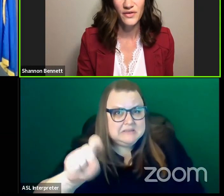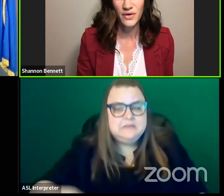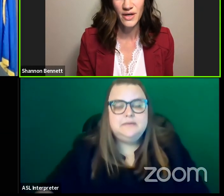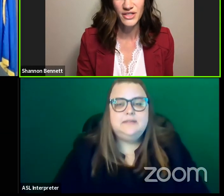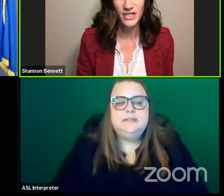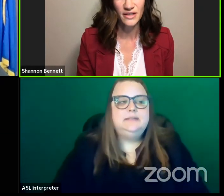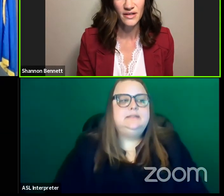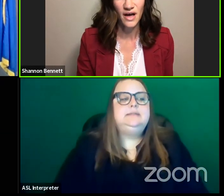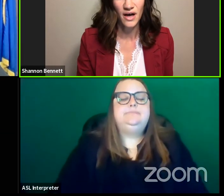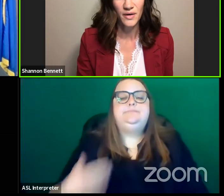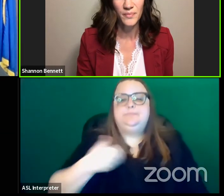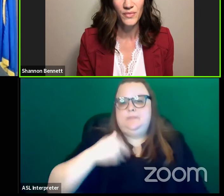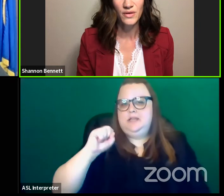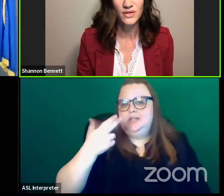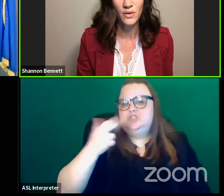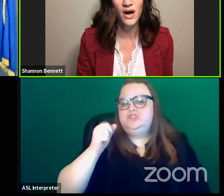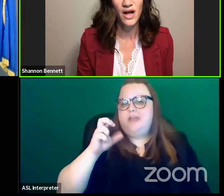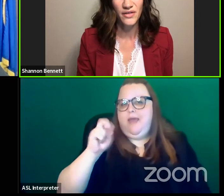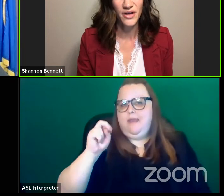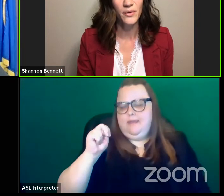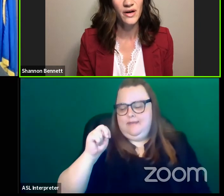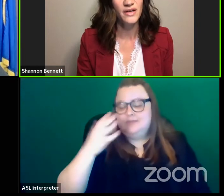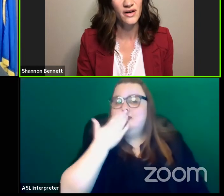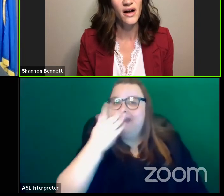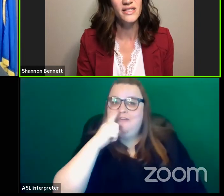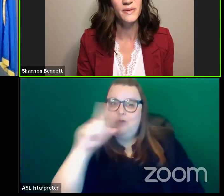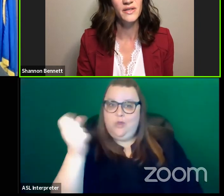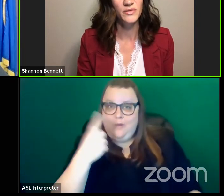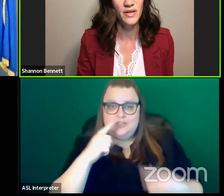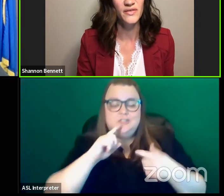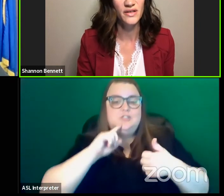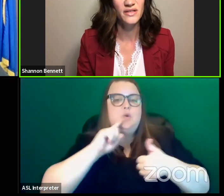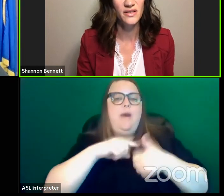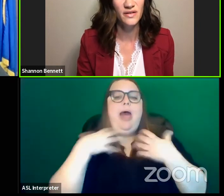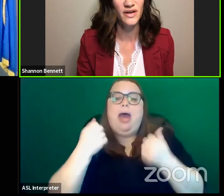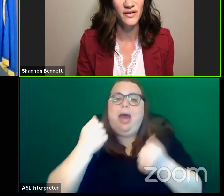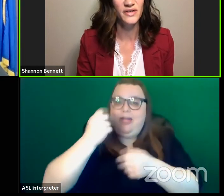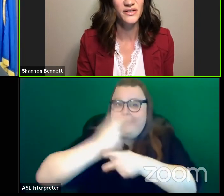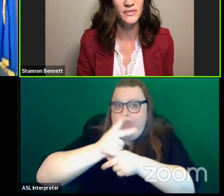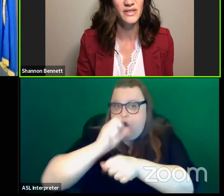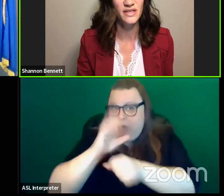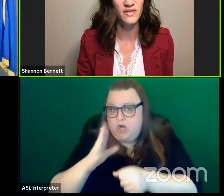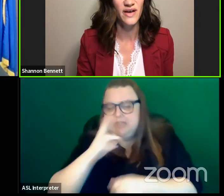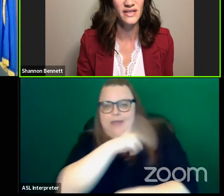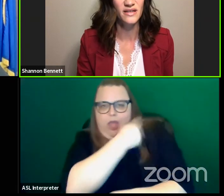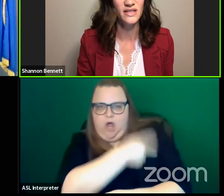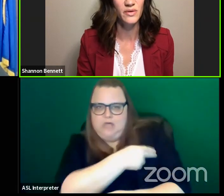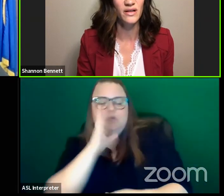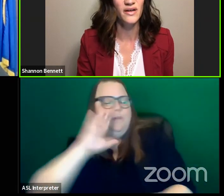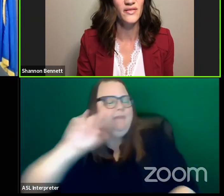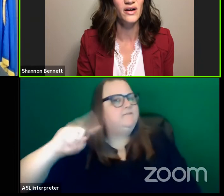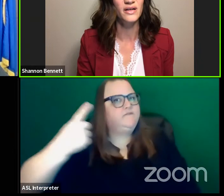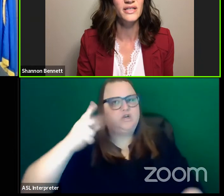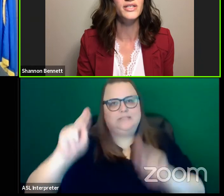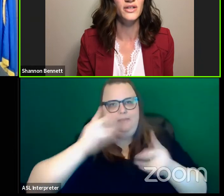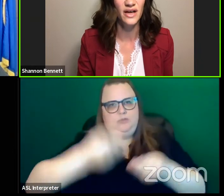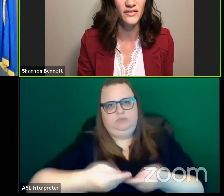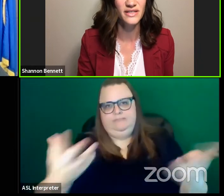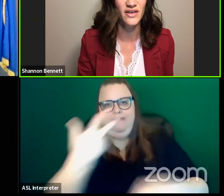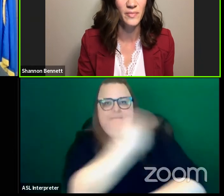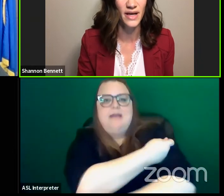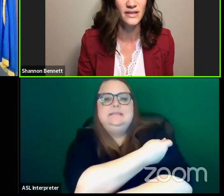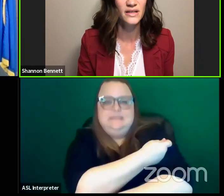Thank you for the question. So our healthcare workers and our hospitals will be the very first to receive the vaccine. That's where a lot of our